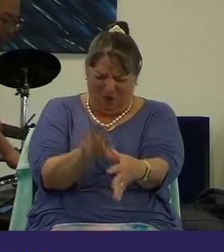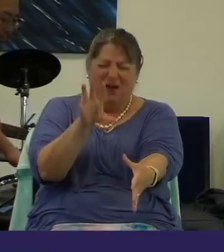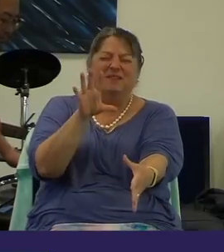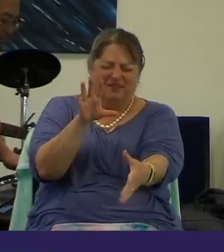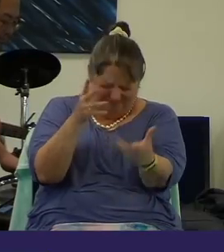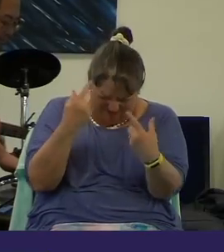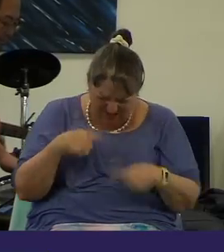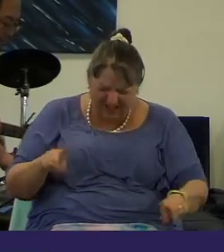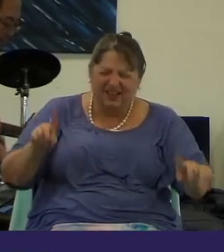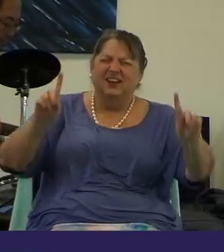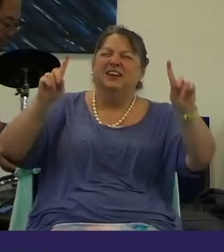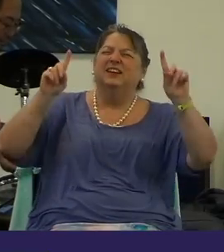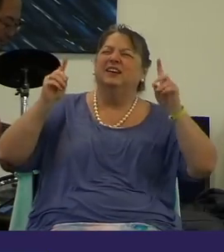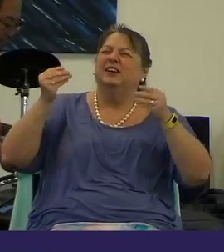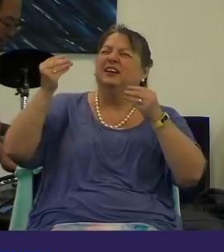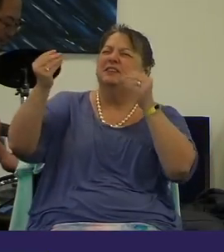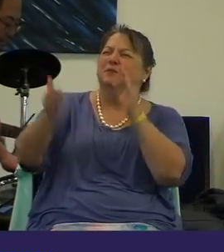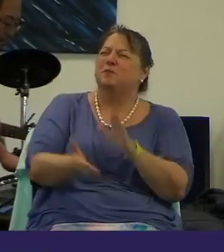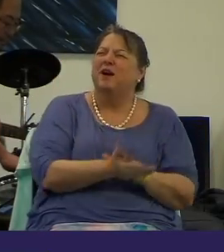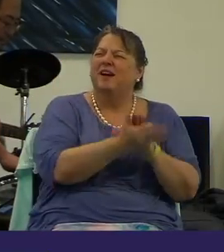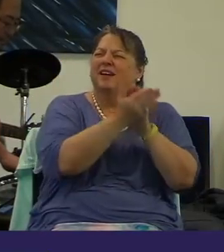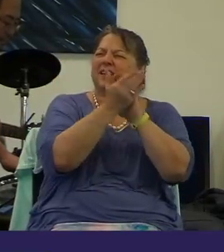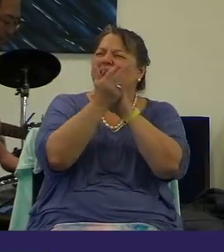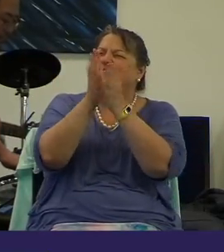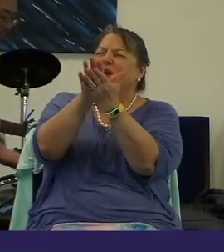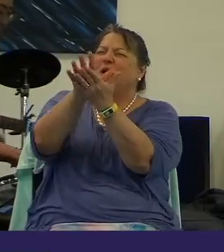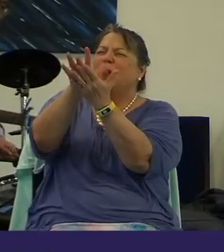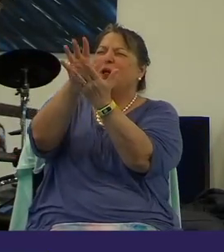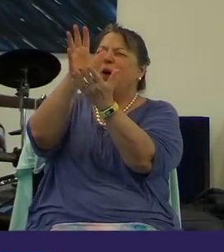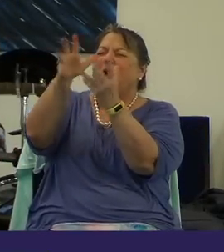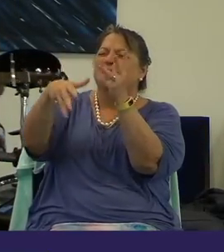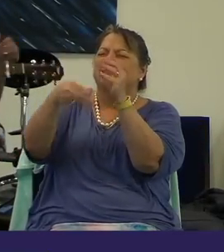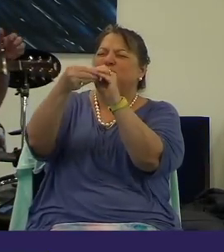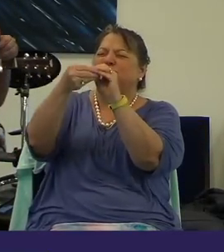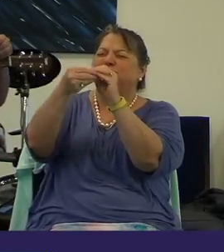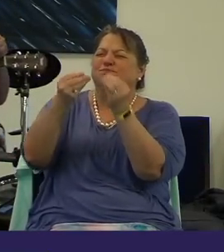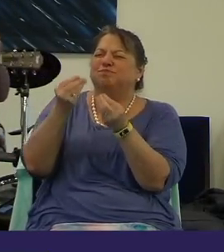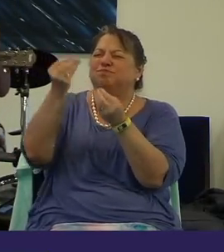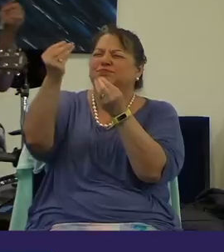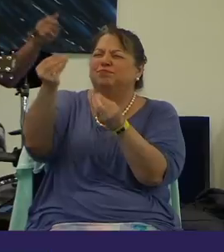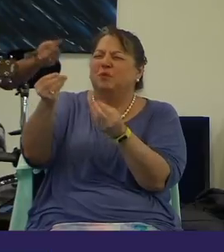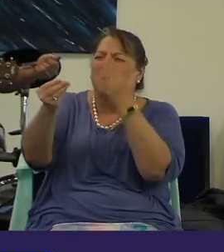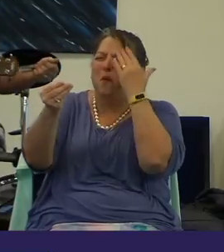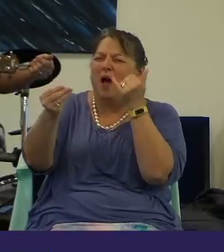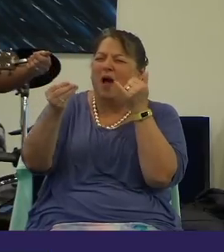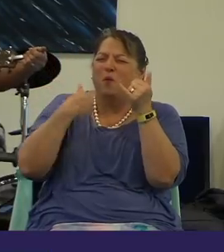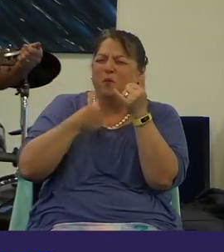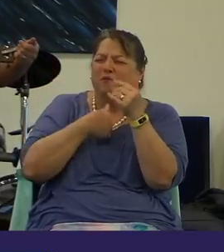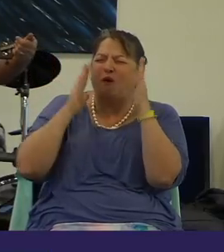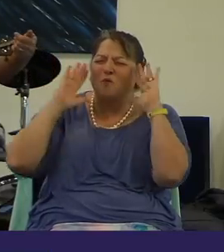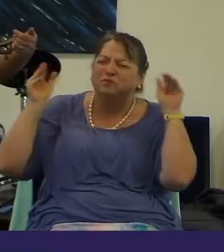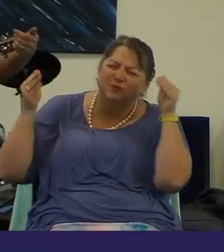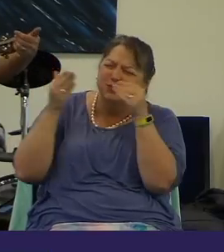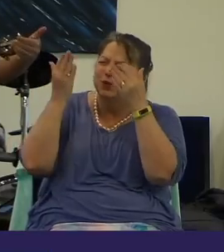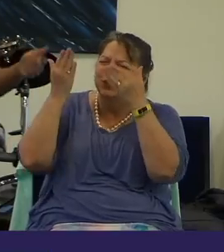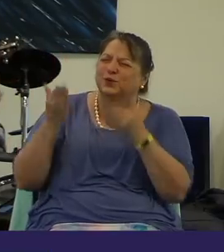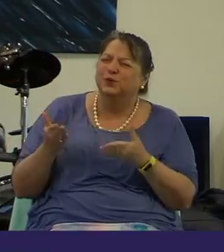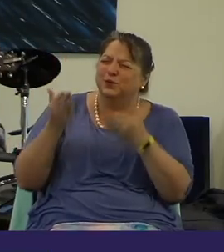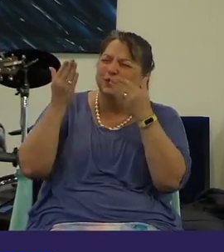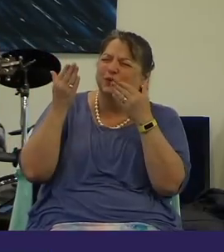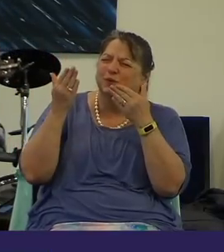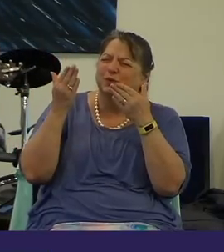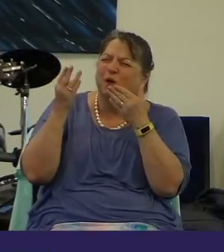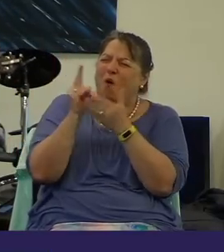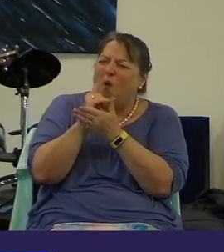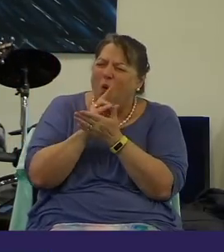And we just give you all of the praise and all of the glory this morning, because it's all about you. You're